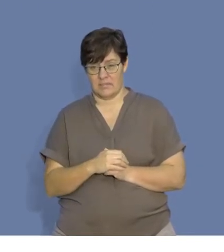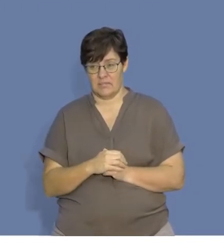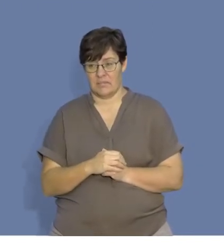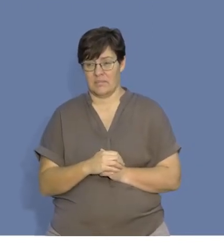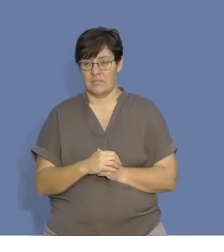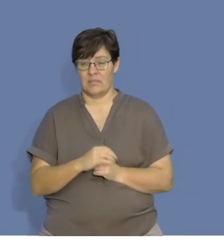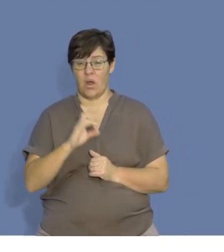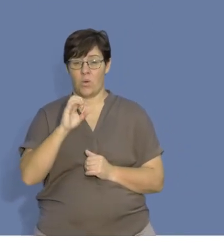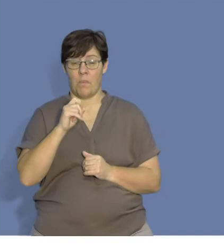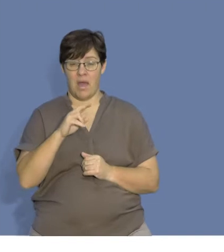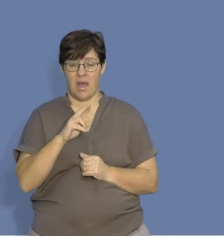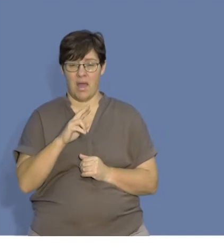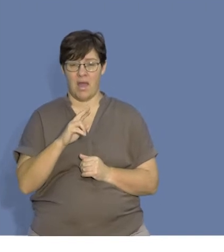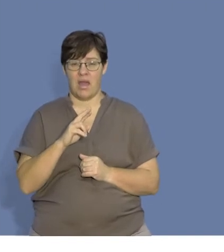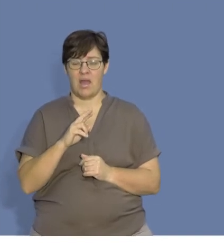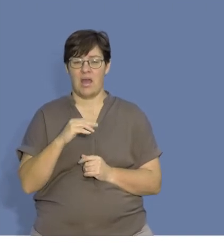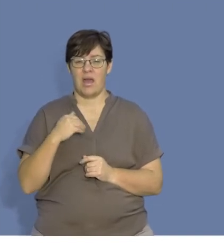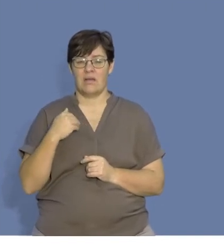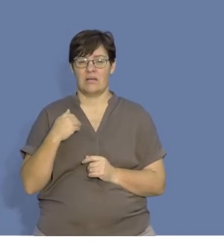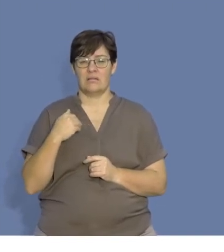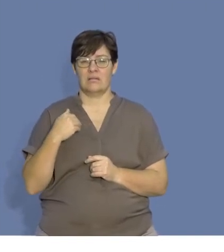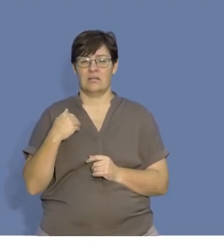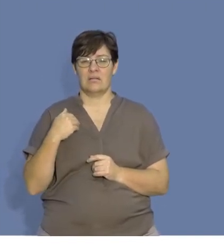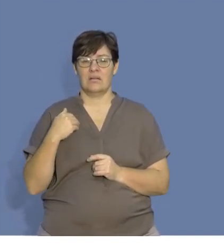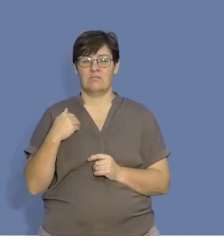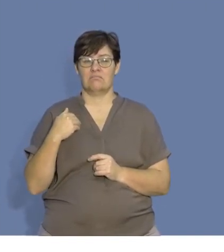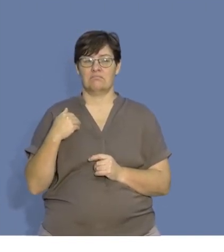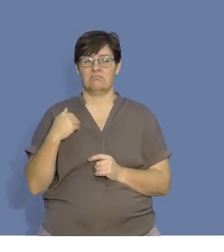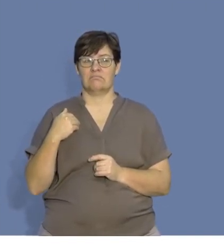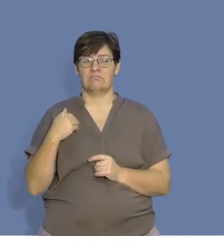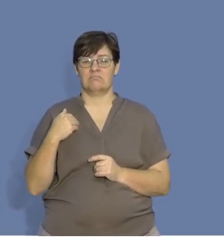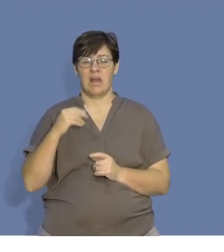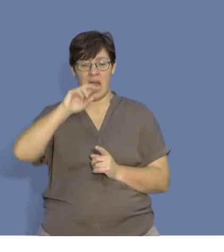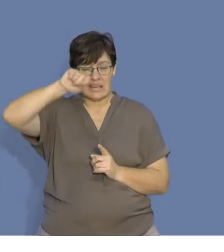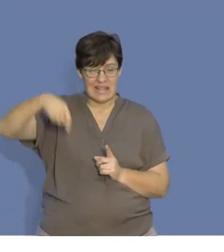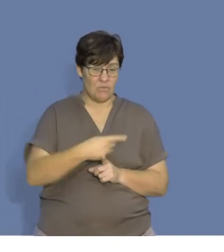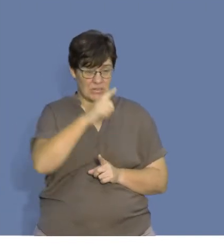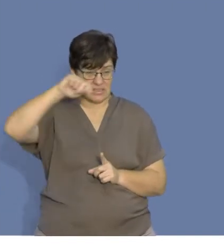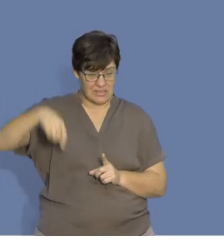copper's got a much higher current at the same